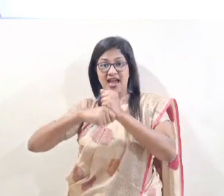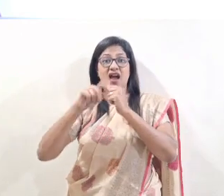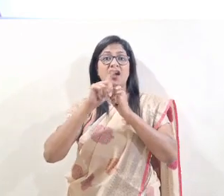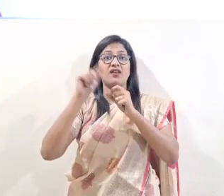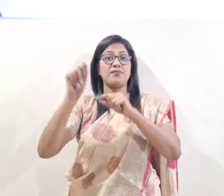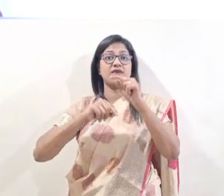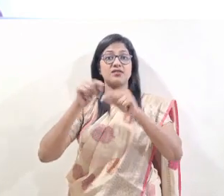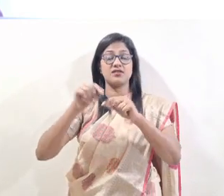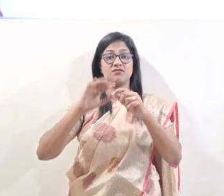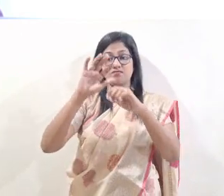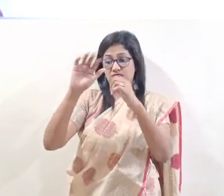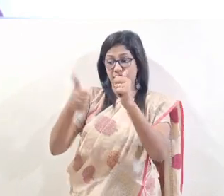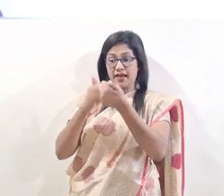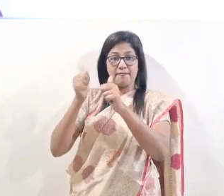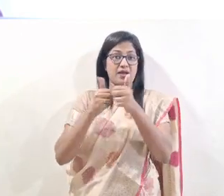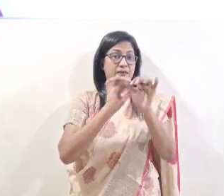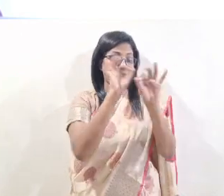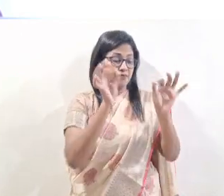and all